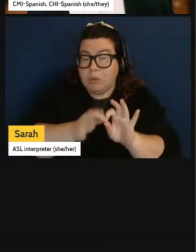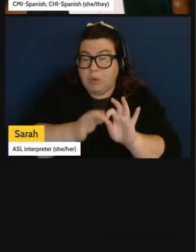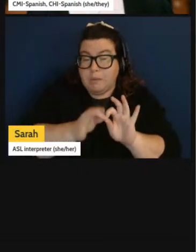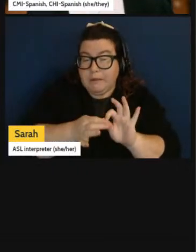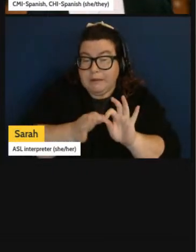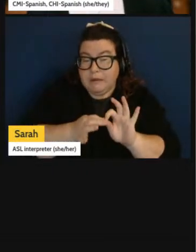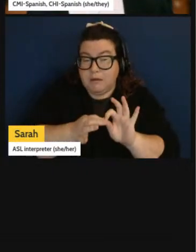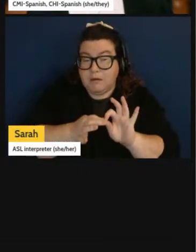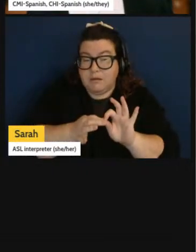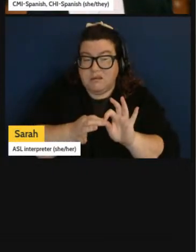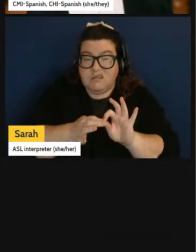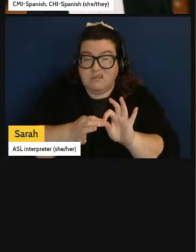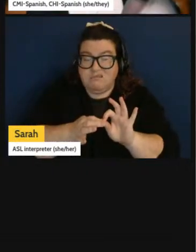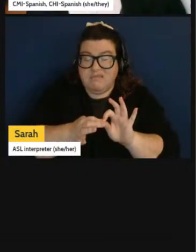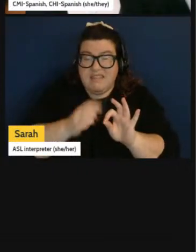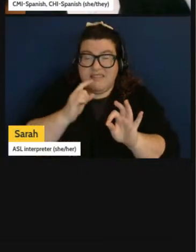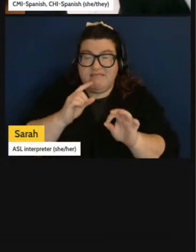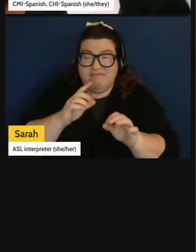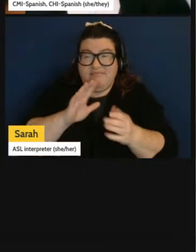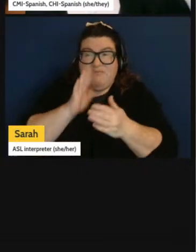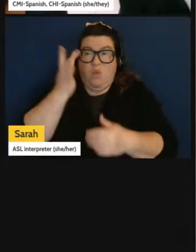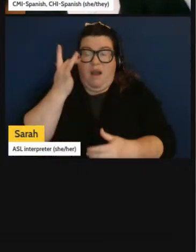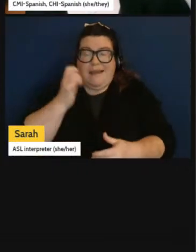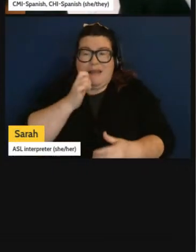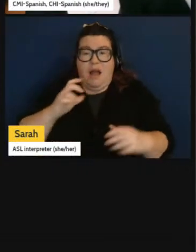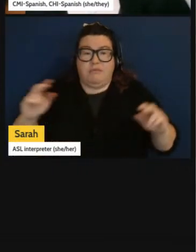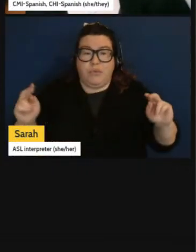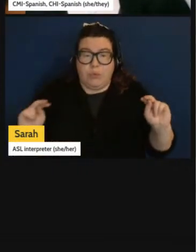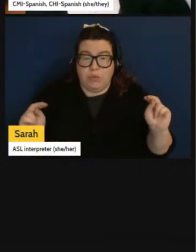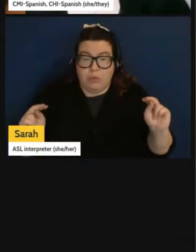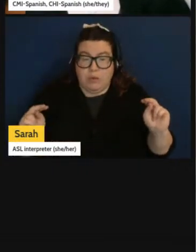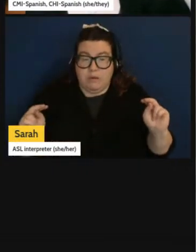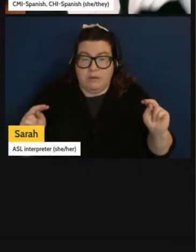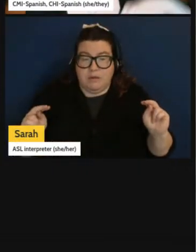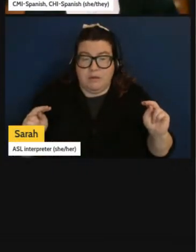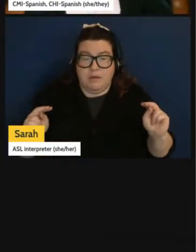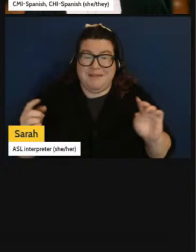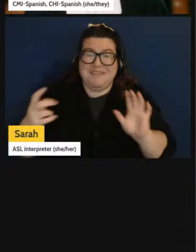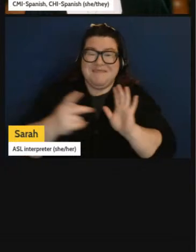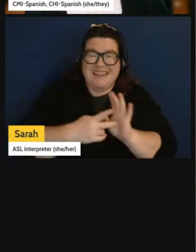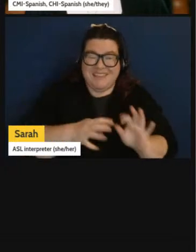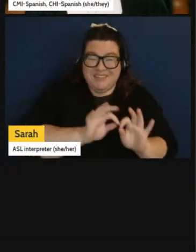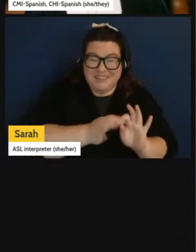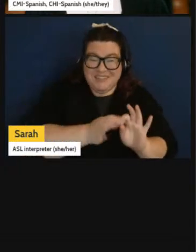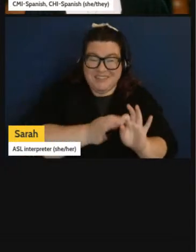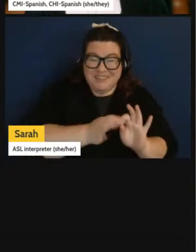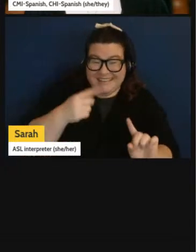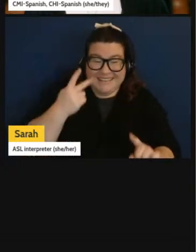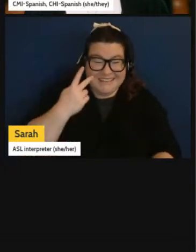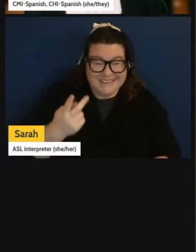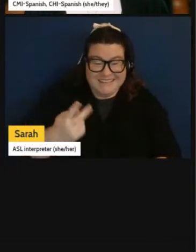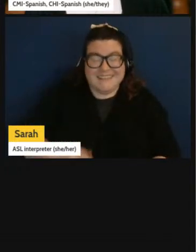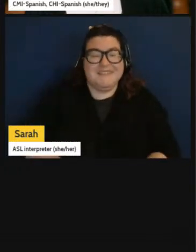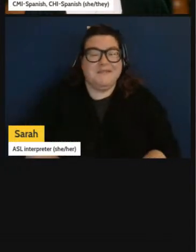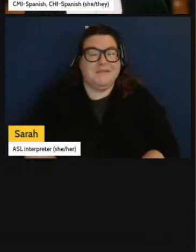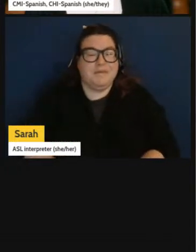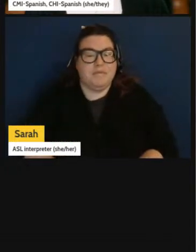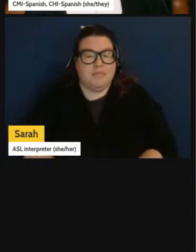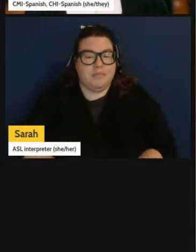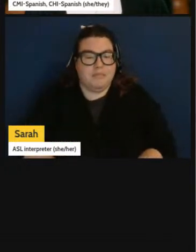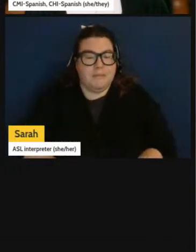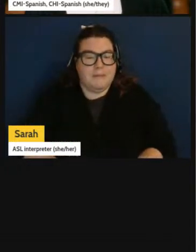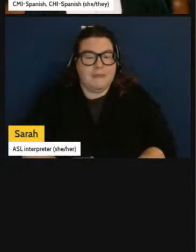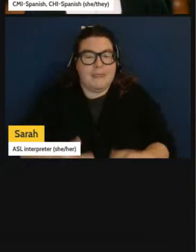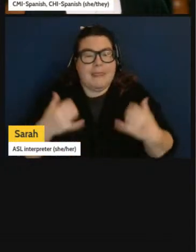we're just not being impartial. See, there it is. We're getting back to interpreting now. Now let's talk about language.